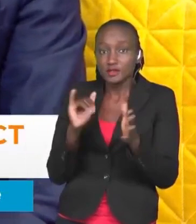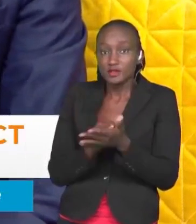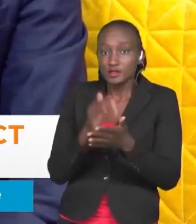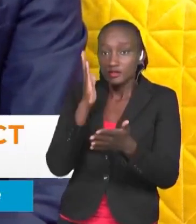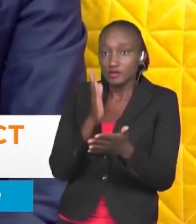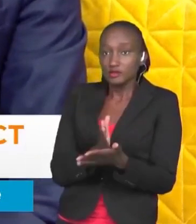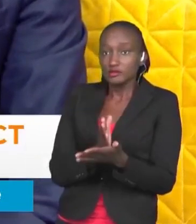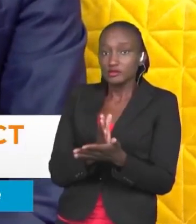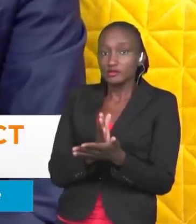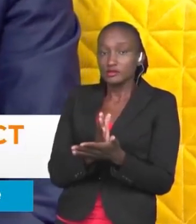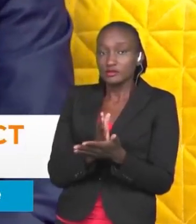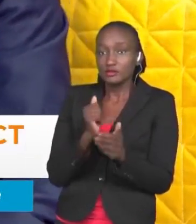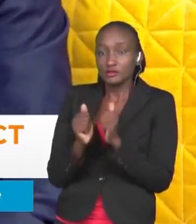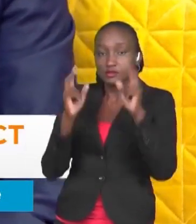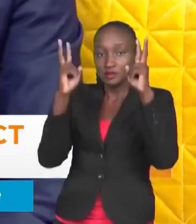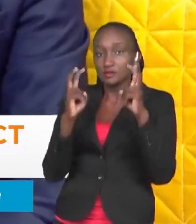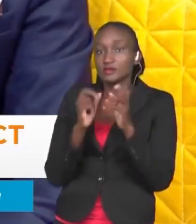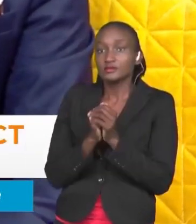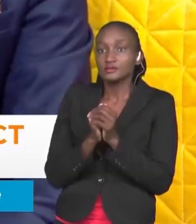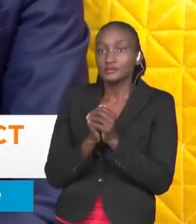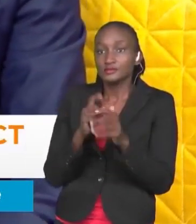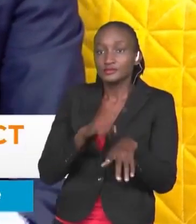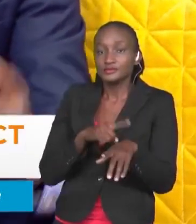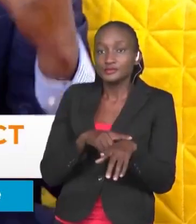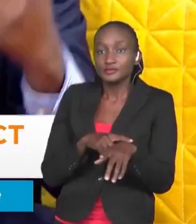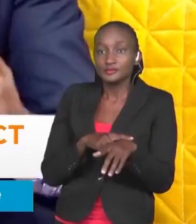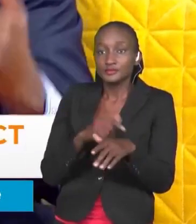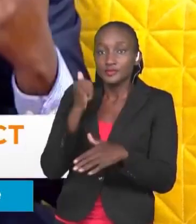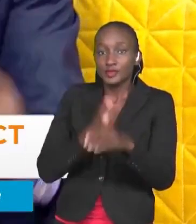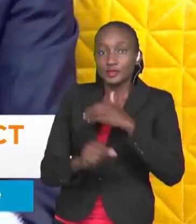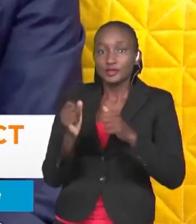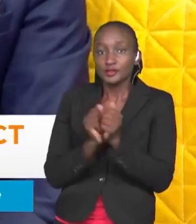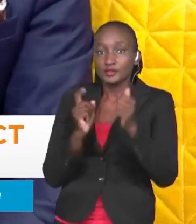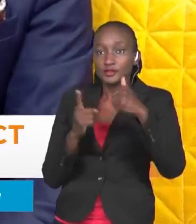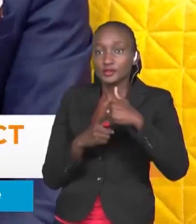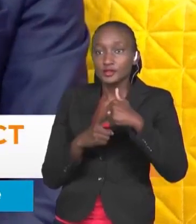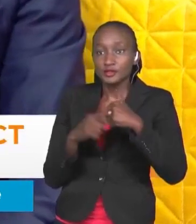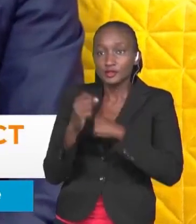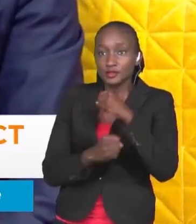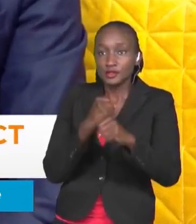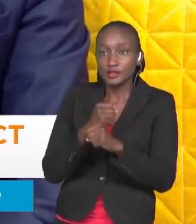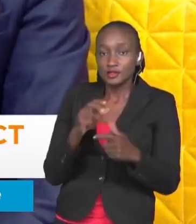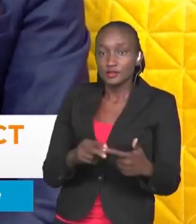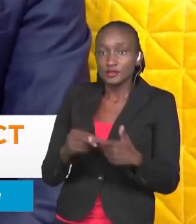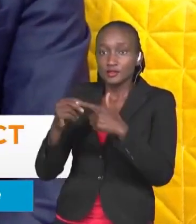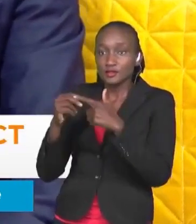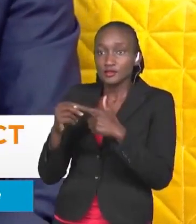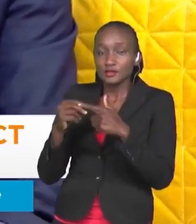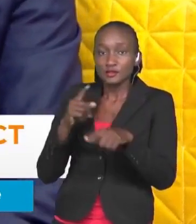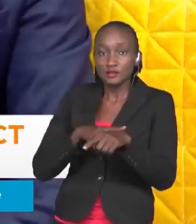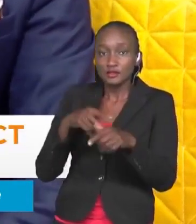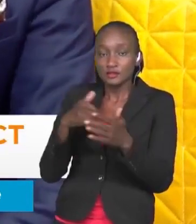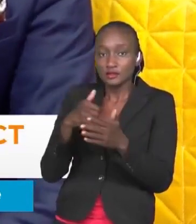indeed that it'll be an issue when now an under 16 is actually found indulging in